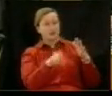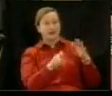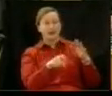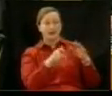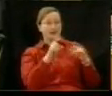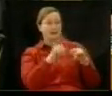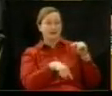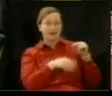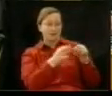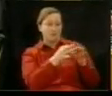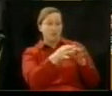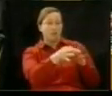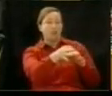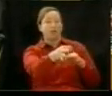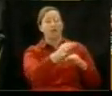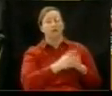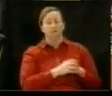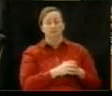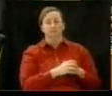on indefinitely.